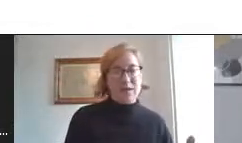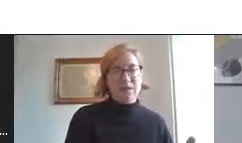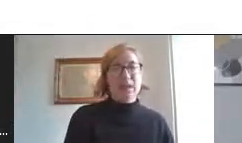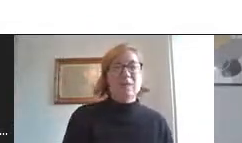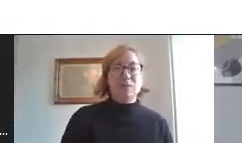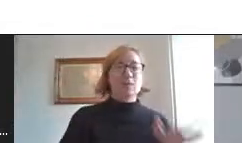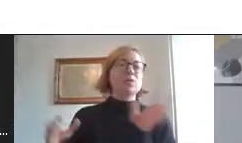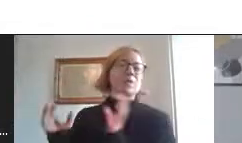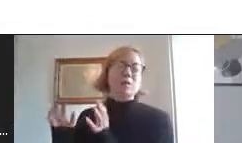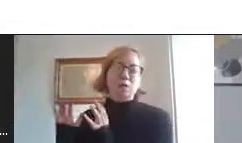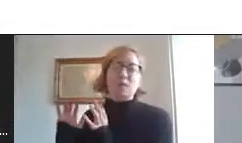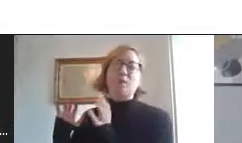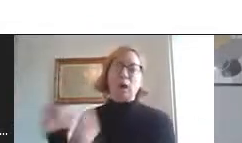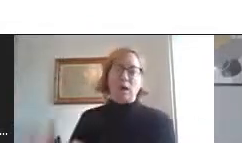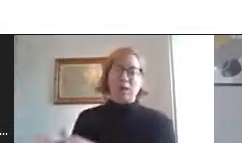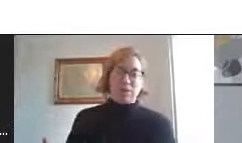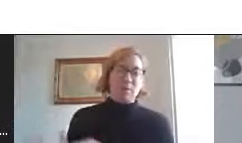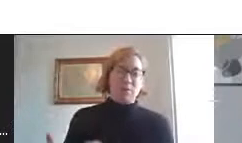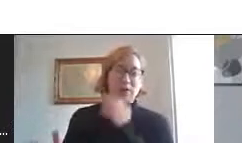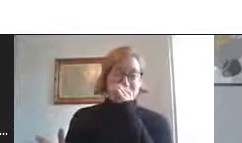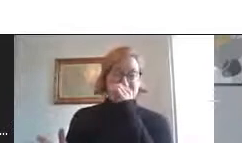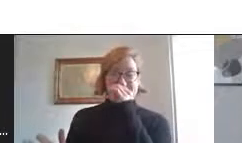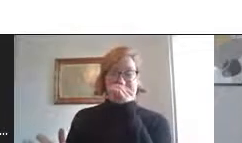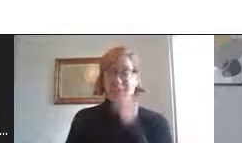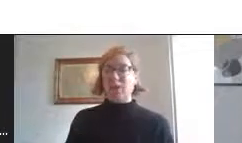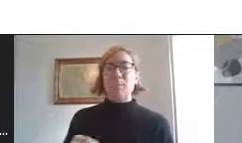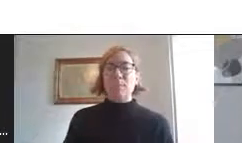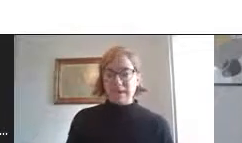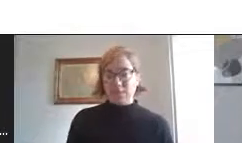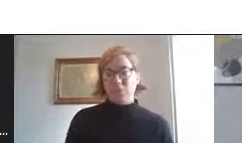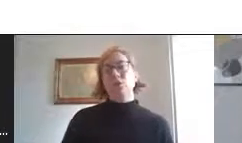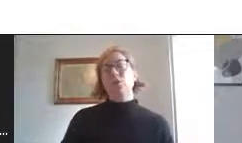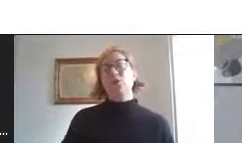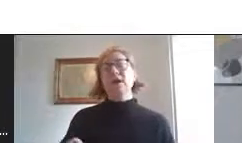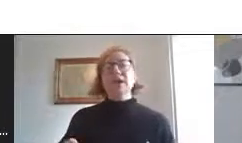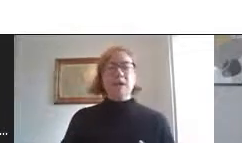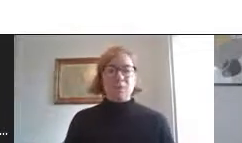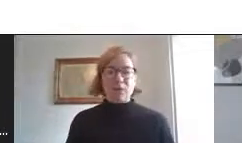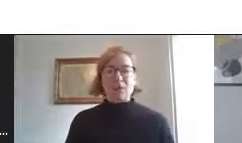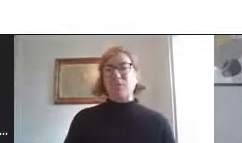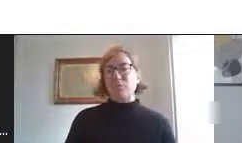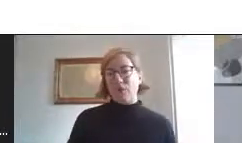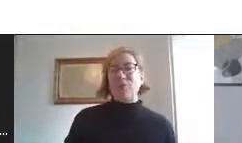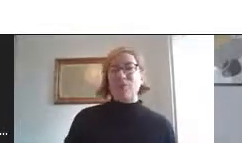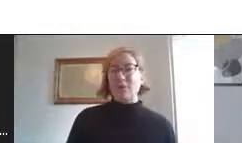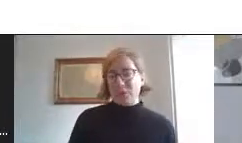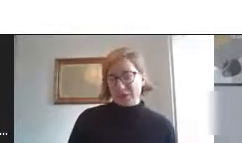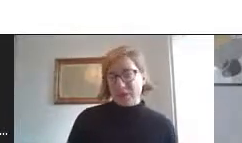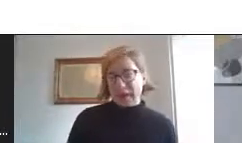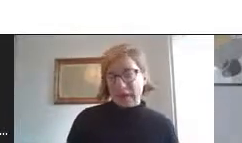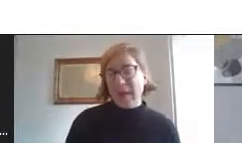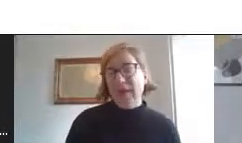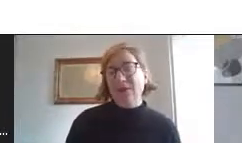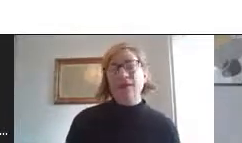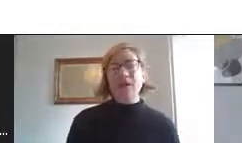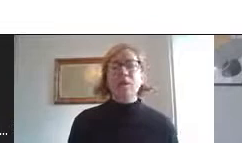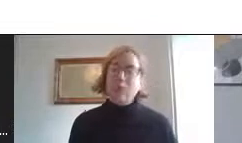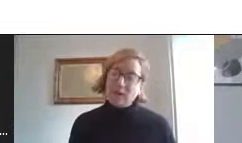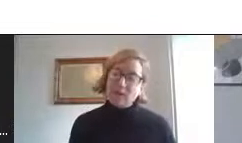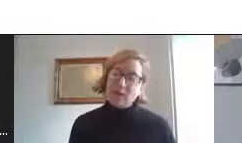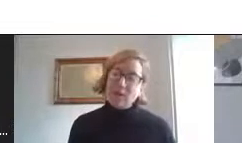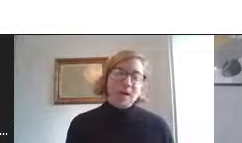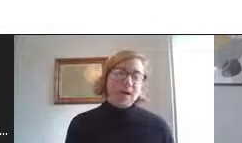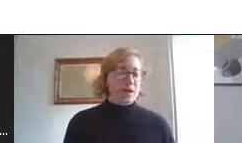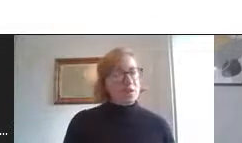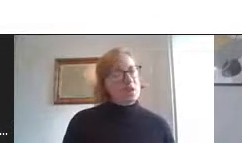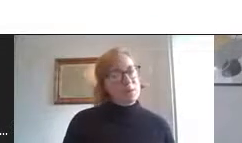all their needs, but also you don't want to put loads and loads of pressure on the child, trying to make them talk, pressure, bribery, emotional blackmail, like,